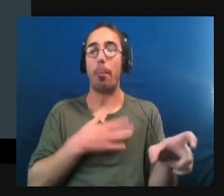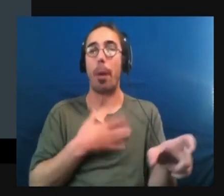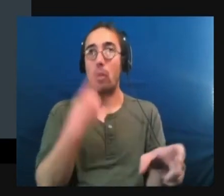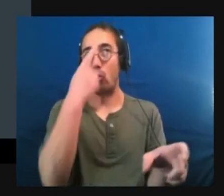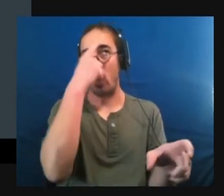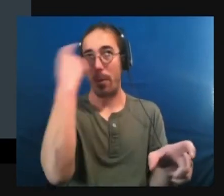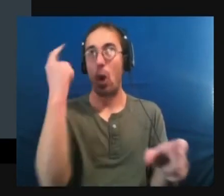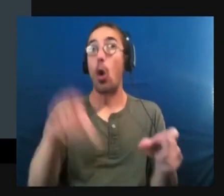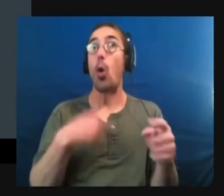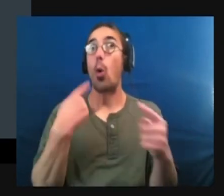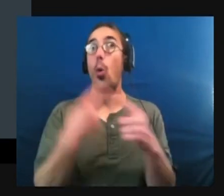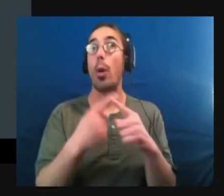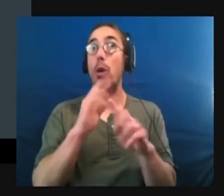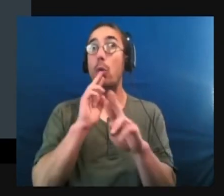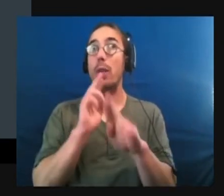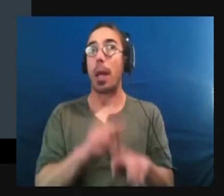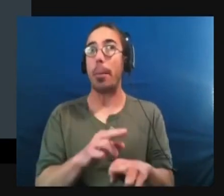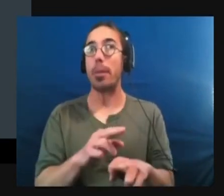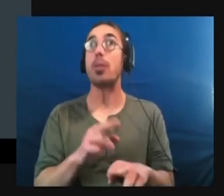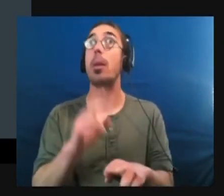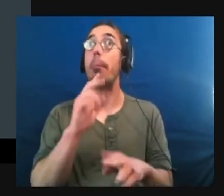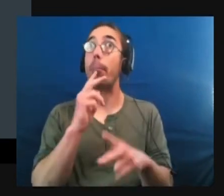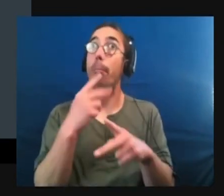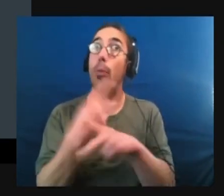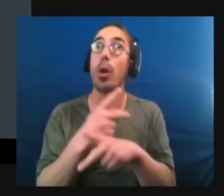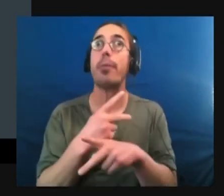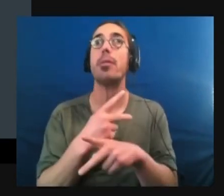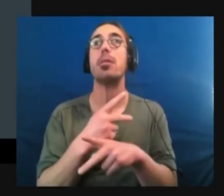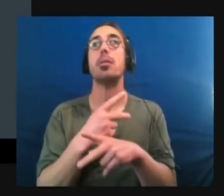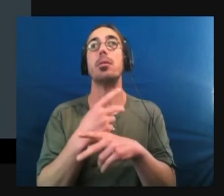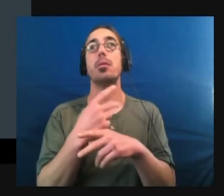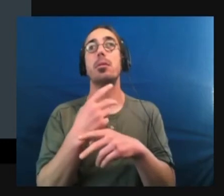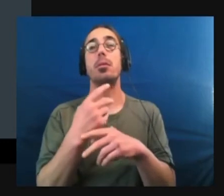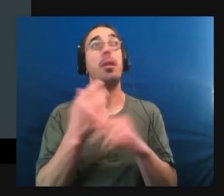so counterproductive? I love this. Thank you so much. You're welcome.